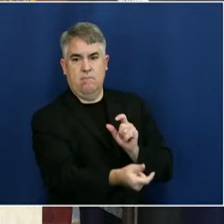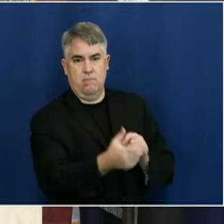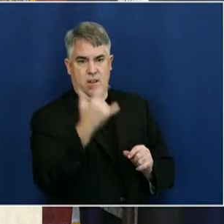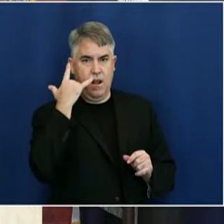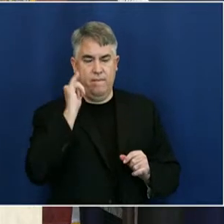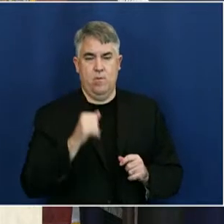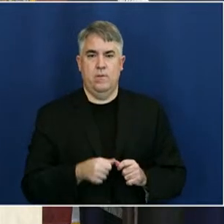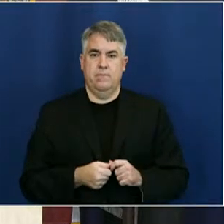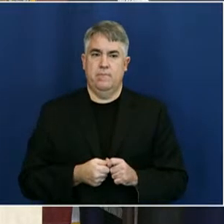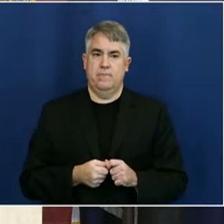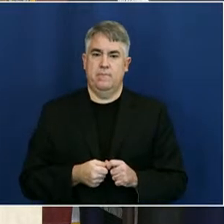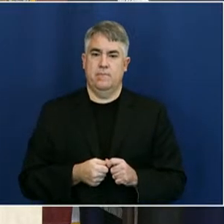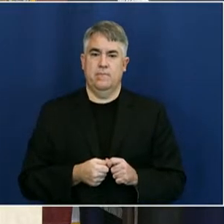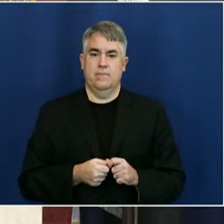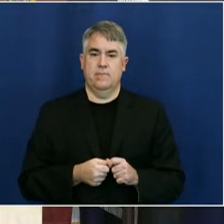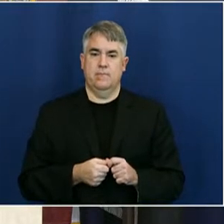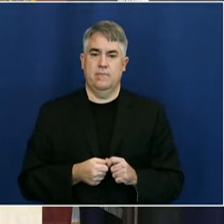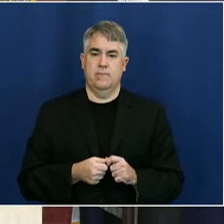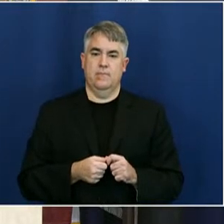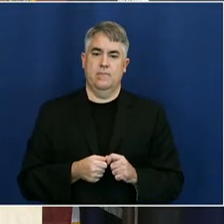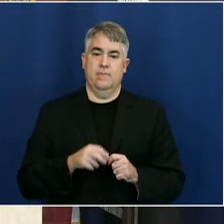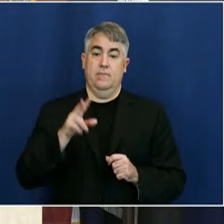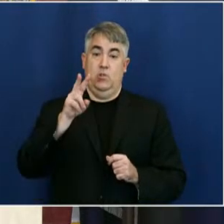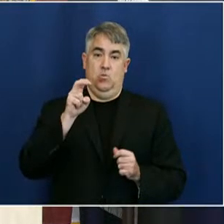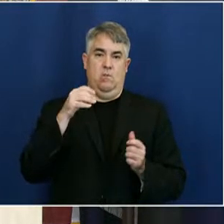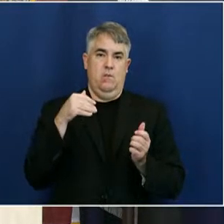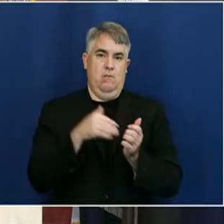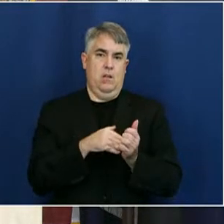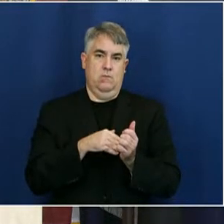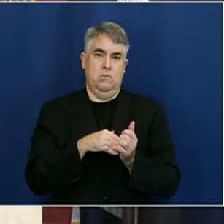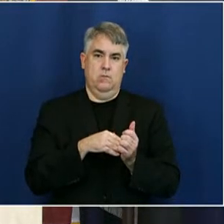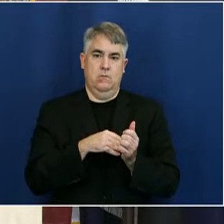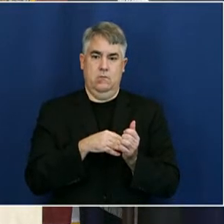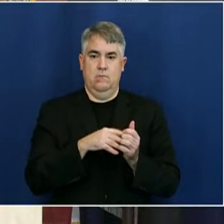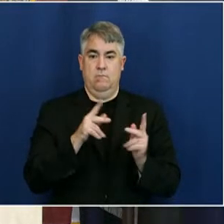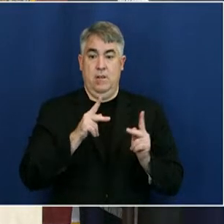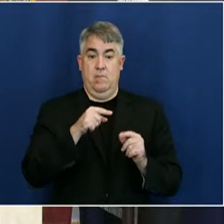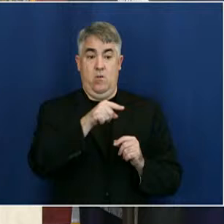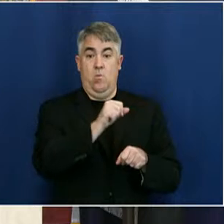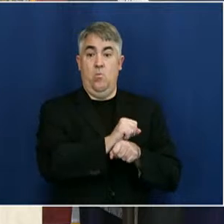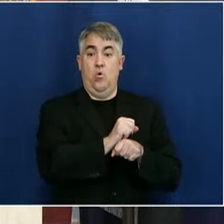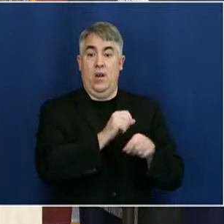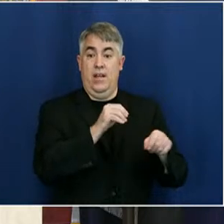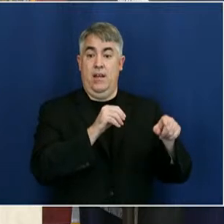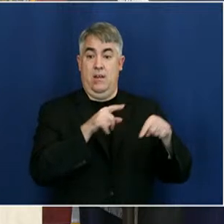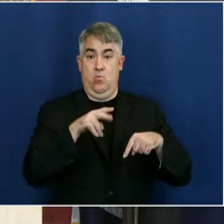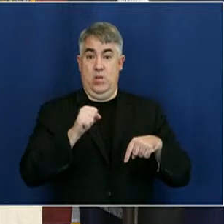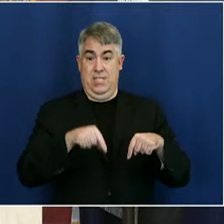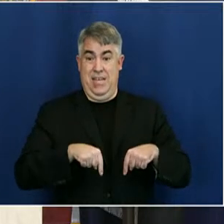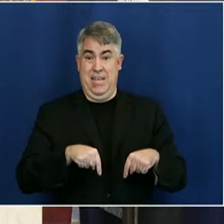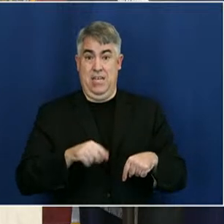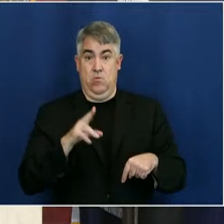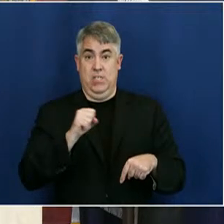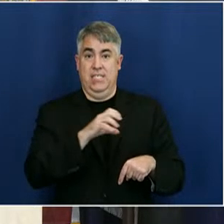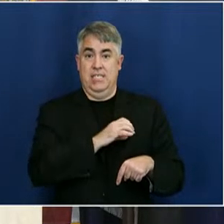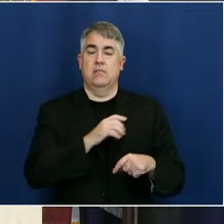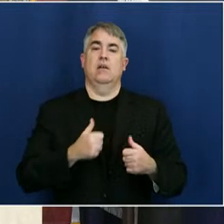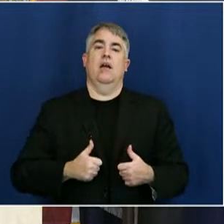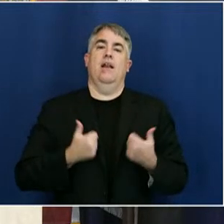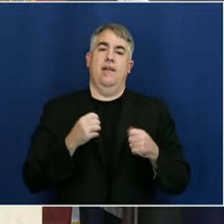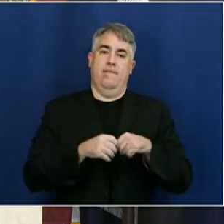that over 200,000 U.S. citizens live in Baja, and so we